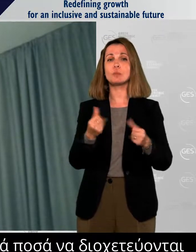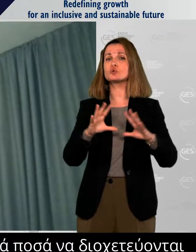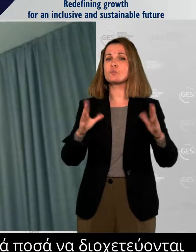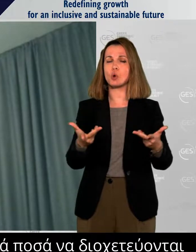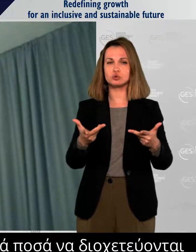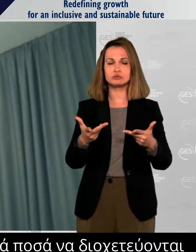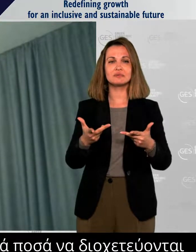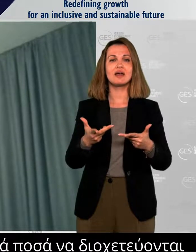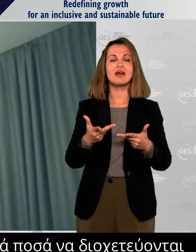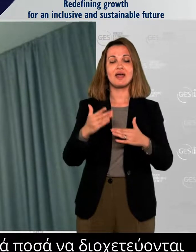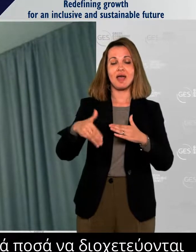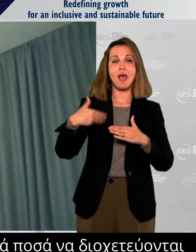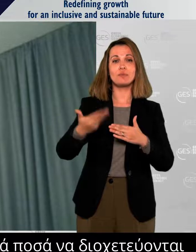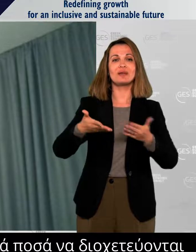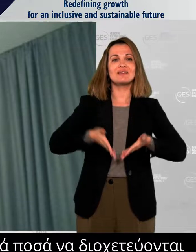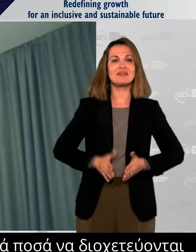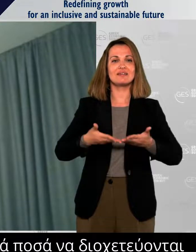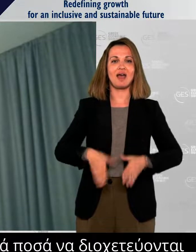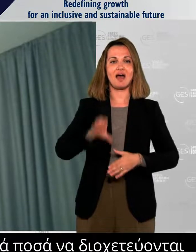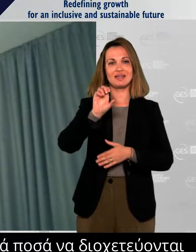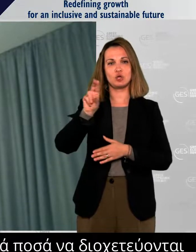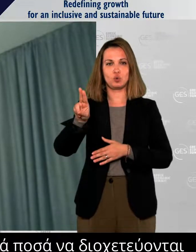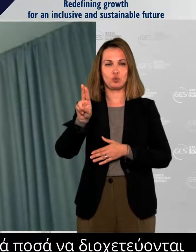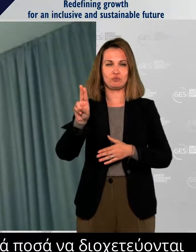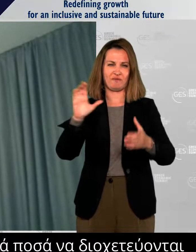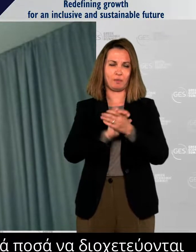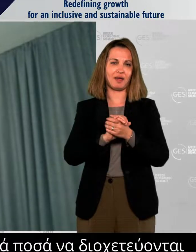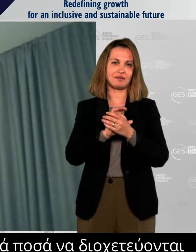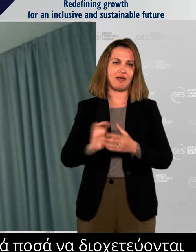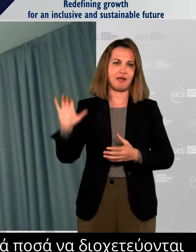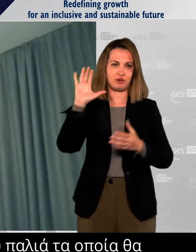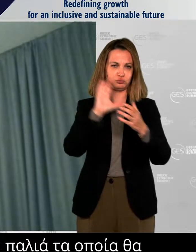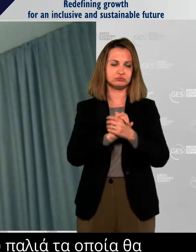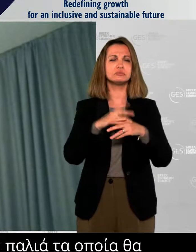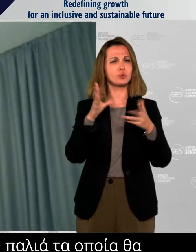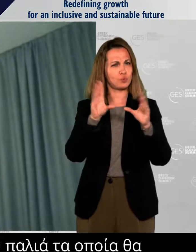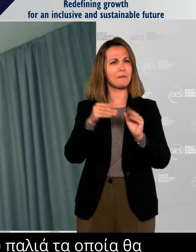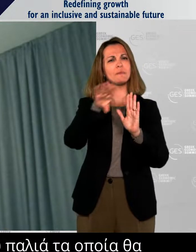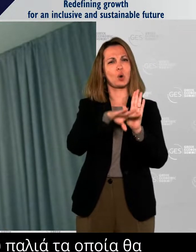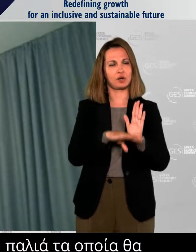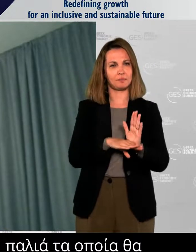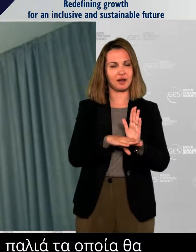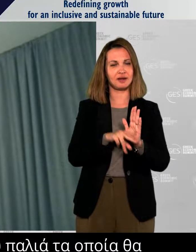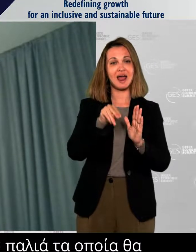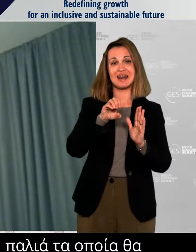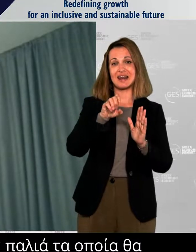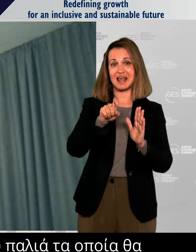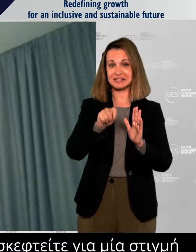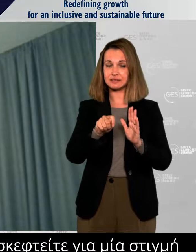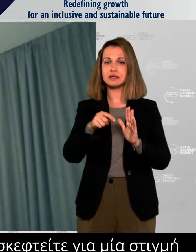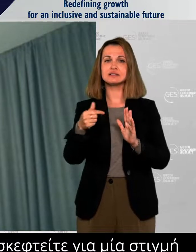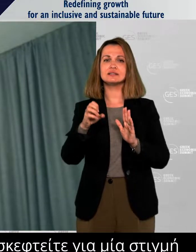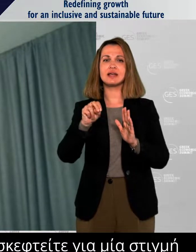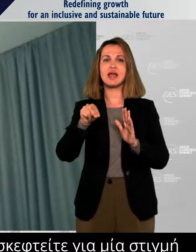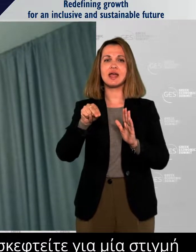in Greece. Think for a second, if all the infrastructure, the physical infrastructure will